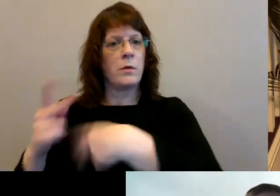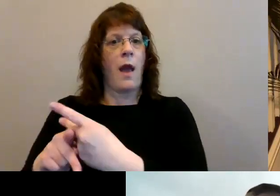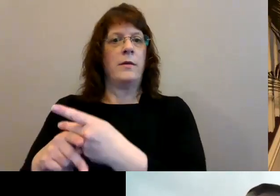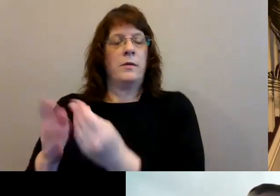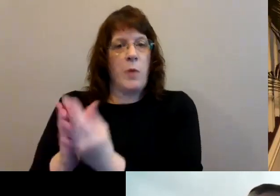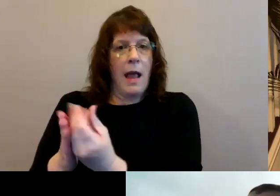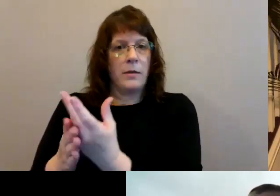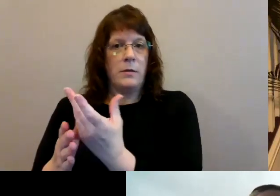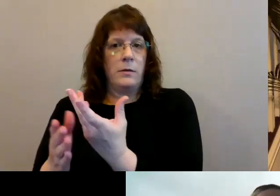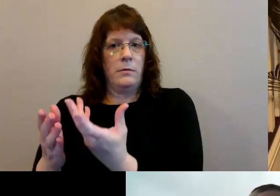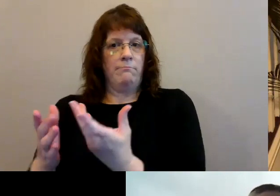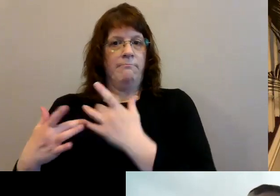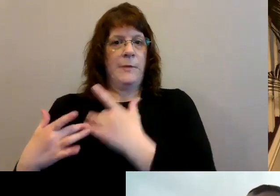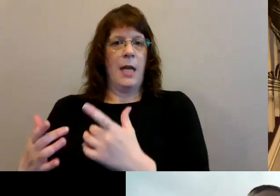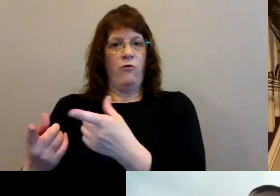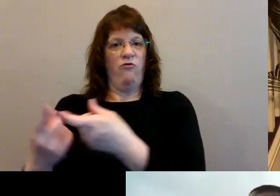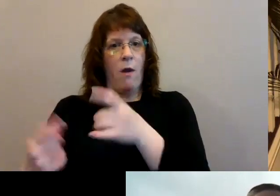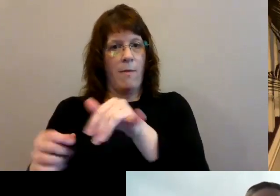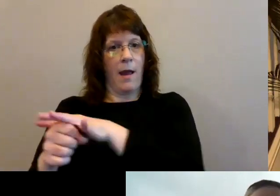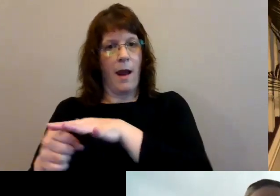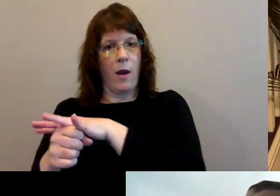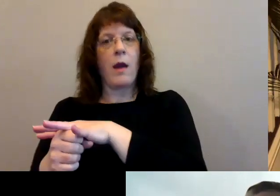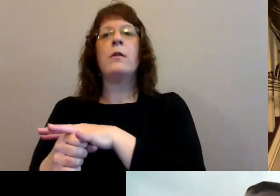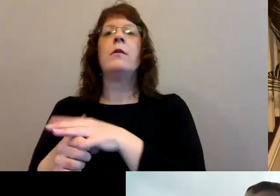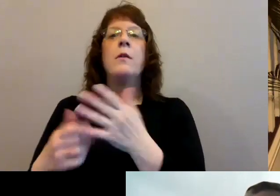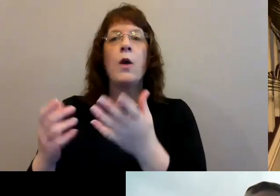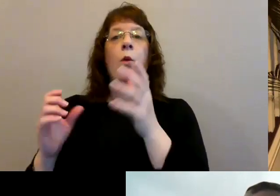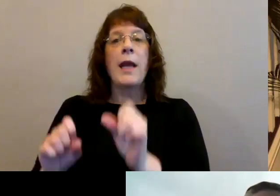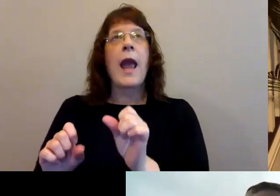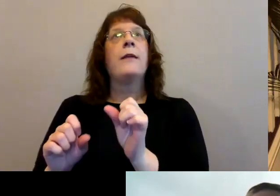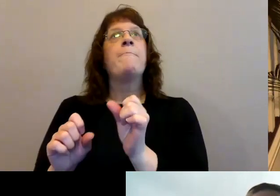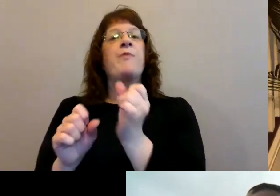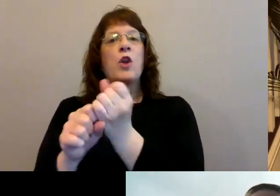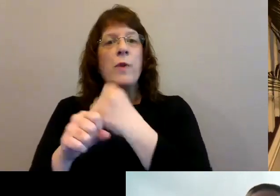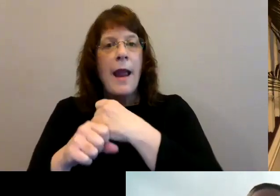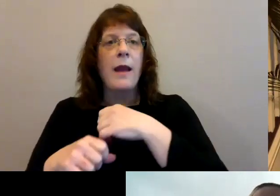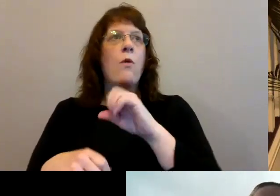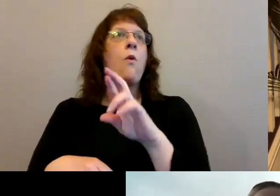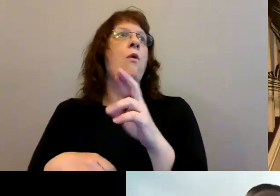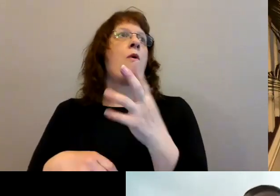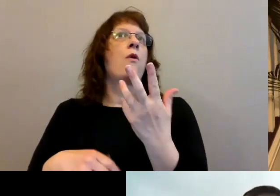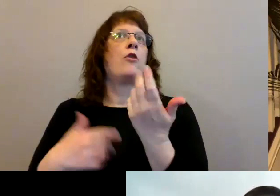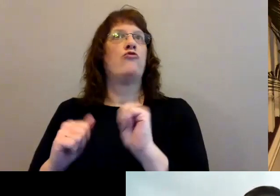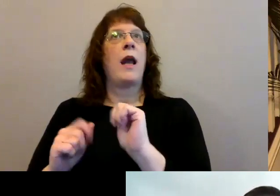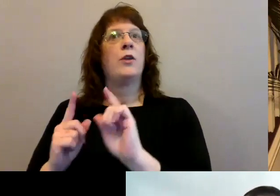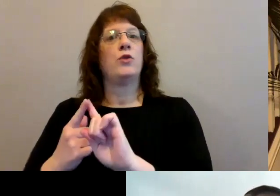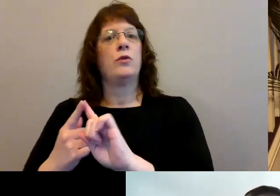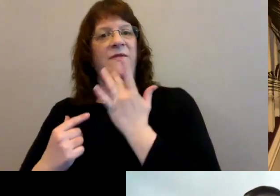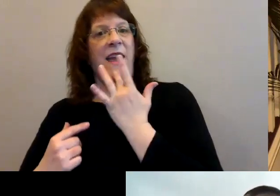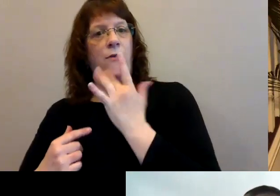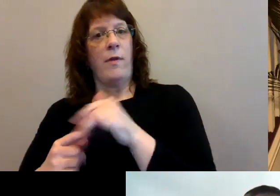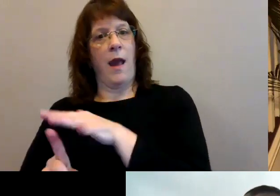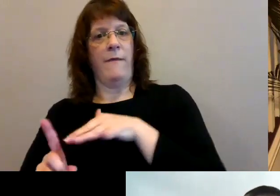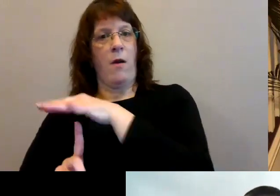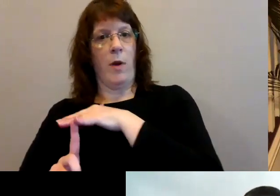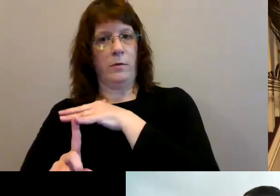we're doing is recreating or trying to at least favor the environment and the